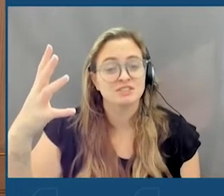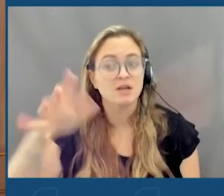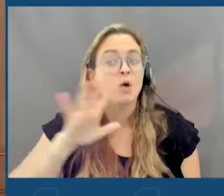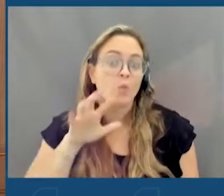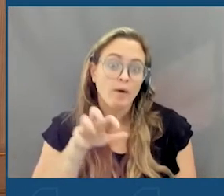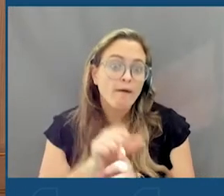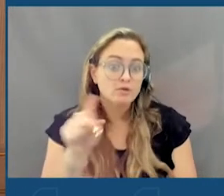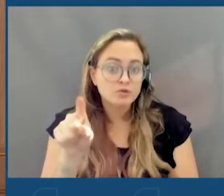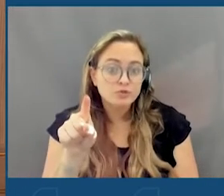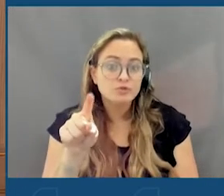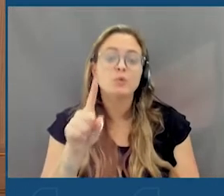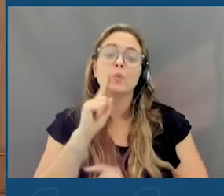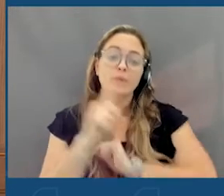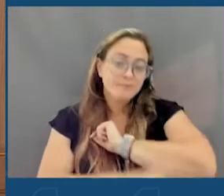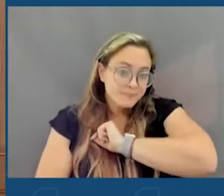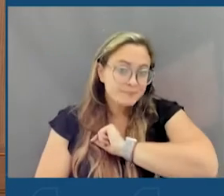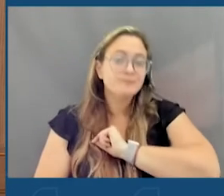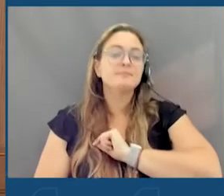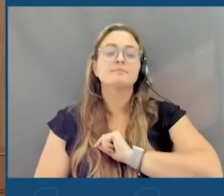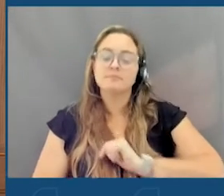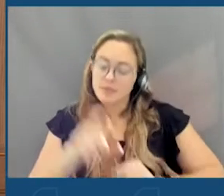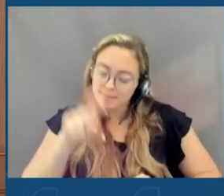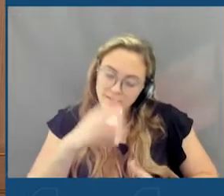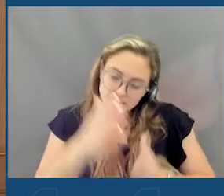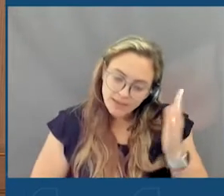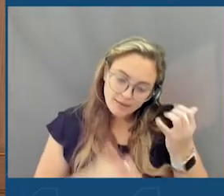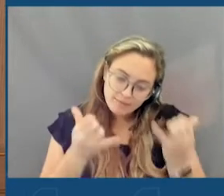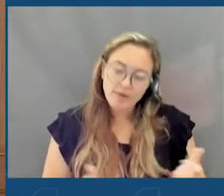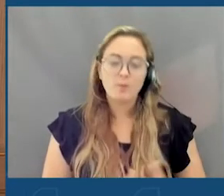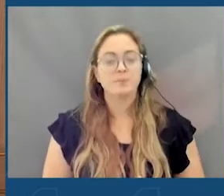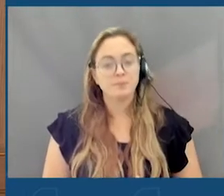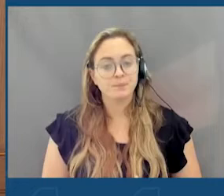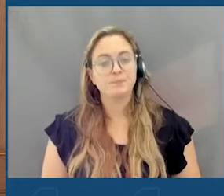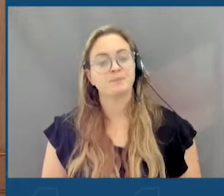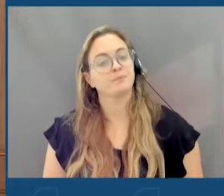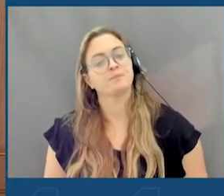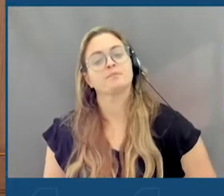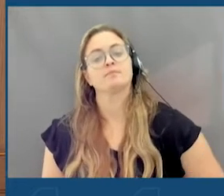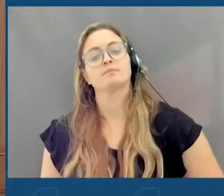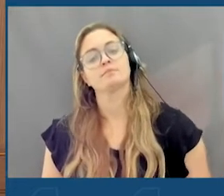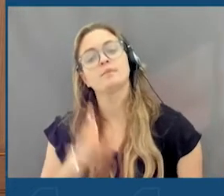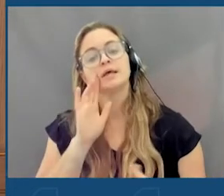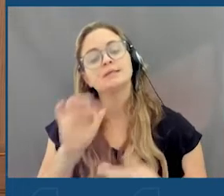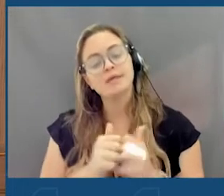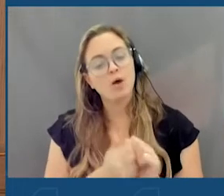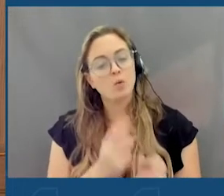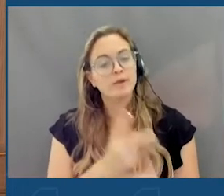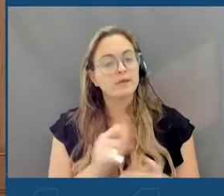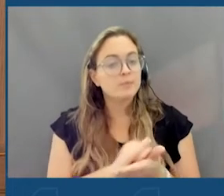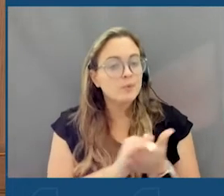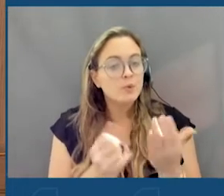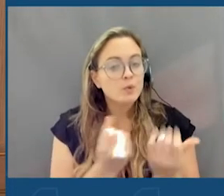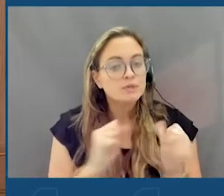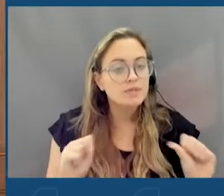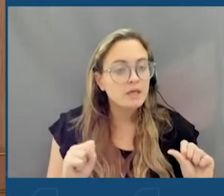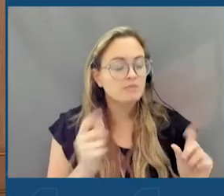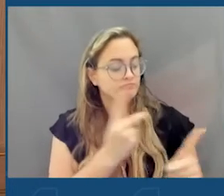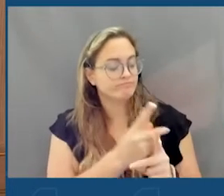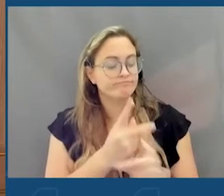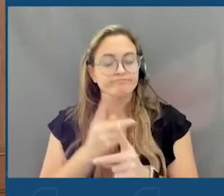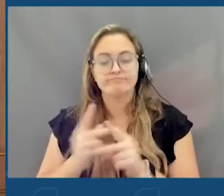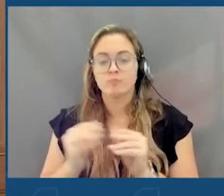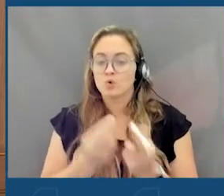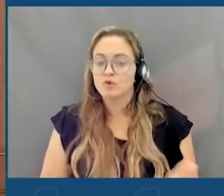you will be prosecuted, and it must end right now. So that's how we keep New Yorkers safe, also securing more resources